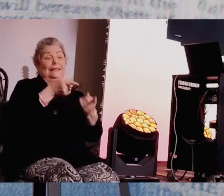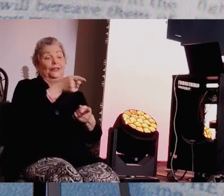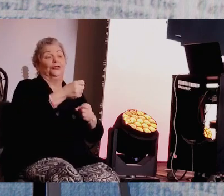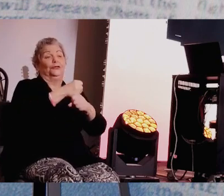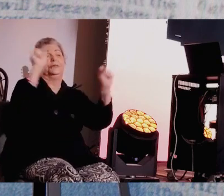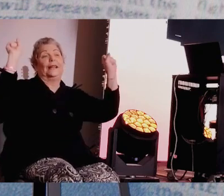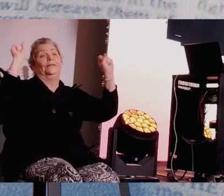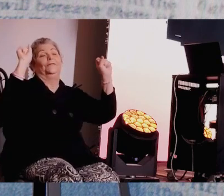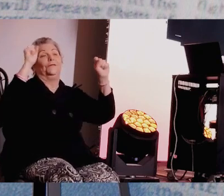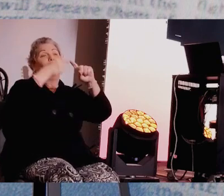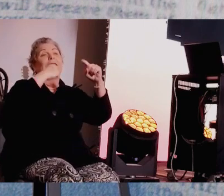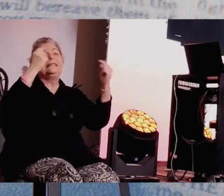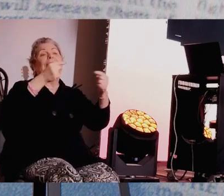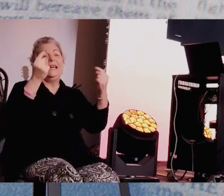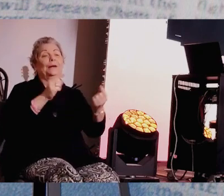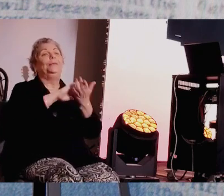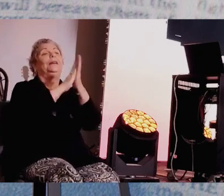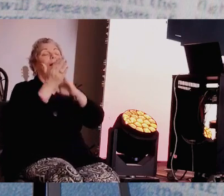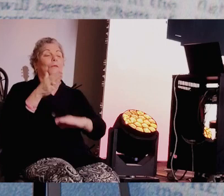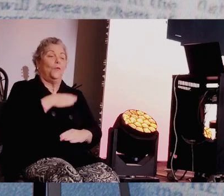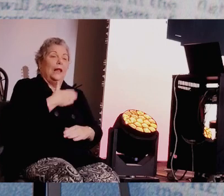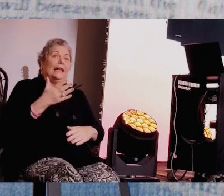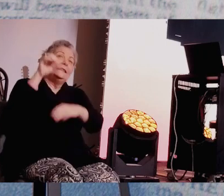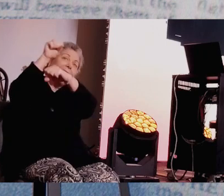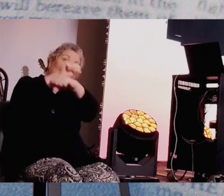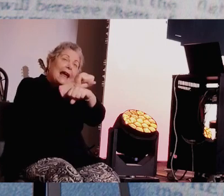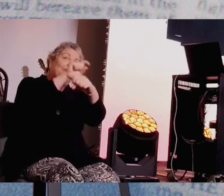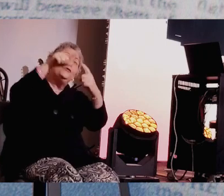free from sin and have become willing slaves to God,